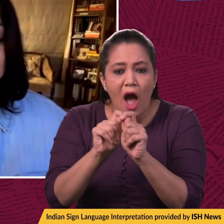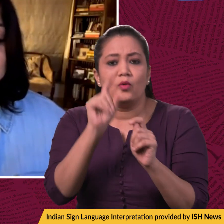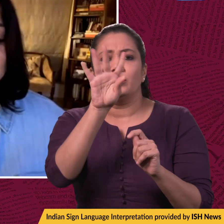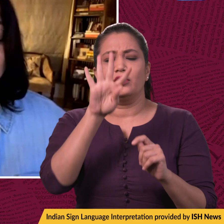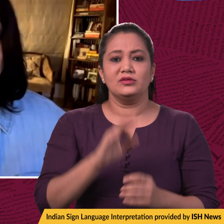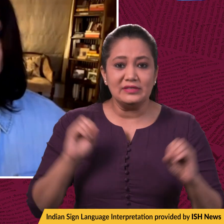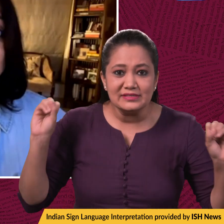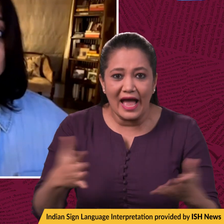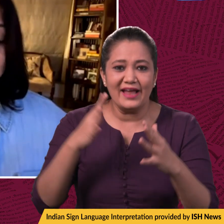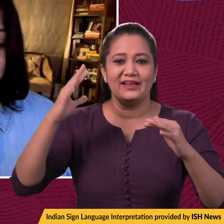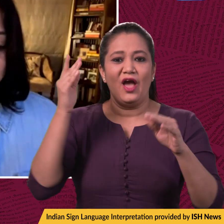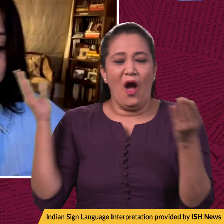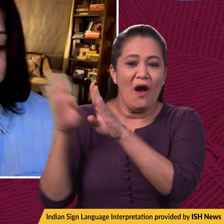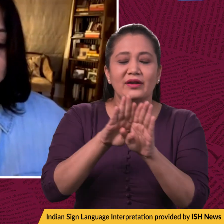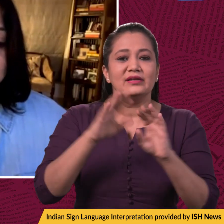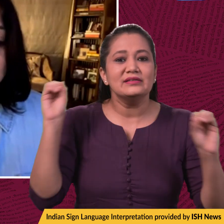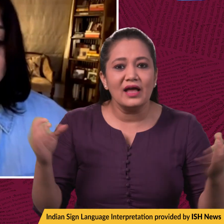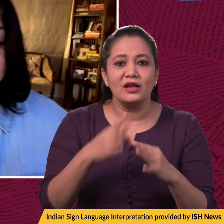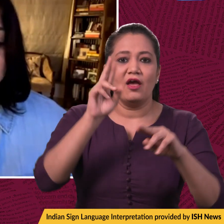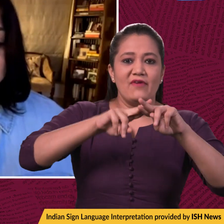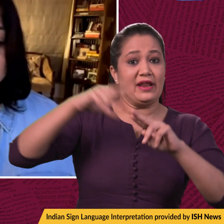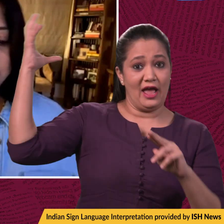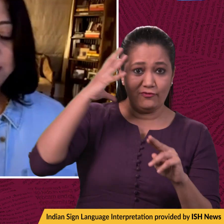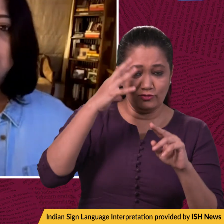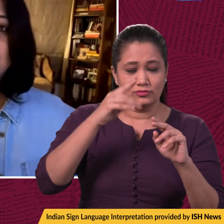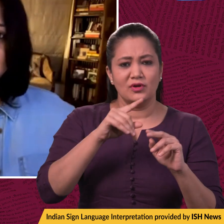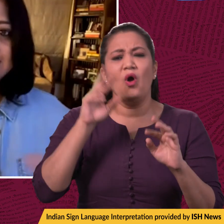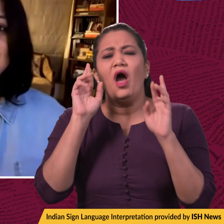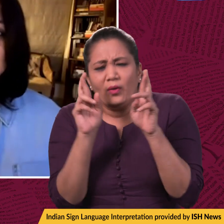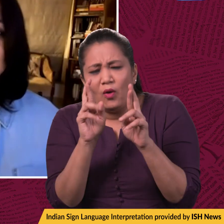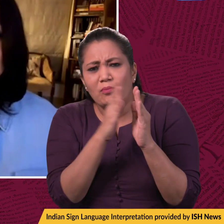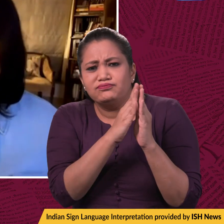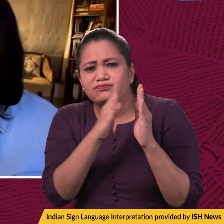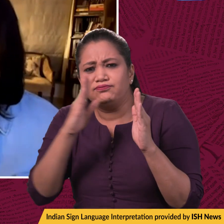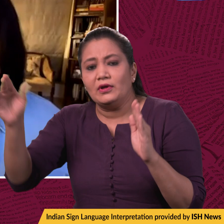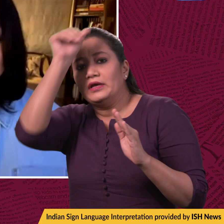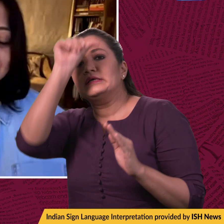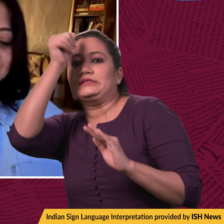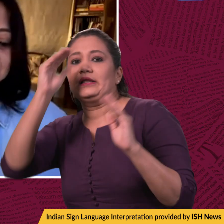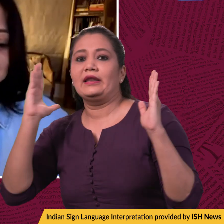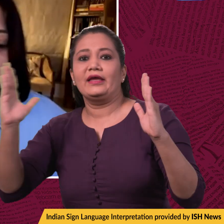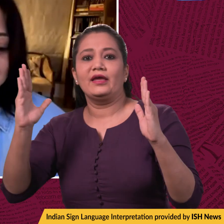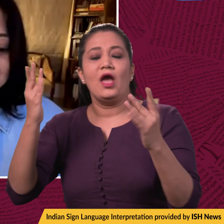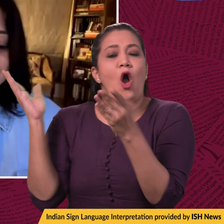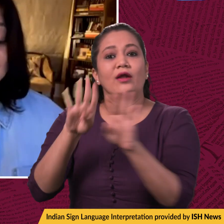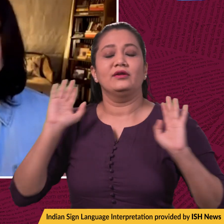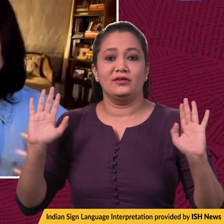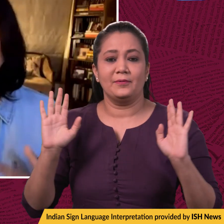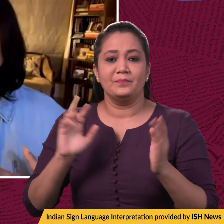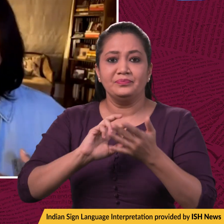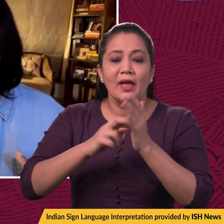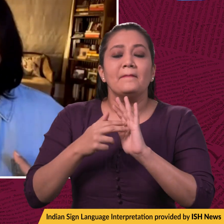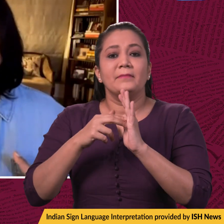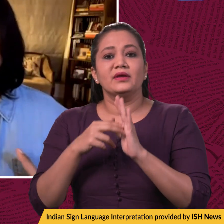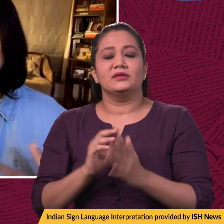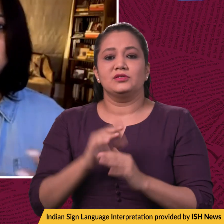the weekend will start from Friday afternoon, and I'm assuming extend till Sunday. This will effectively